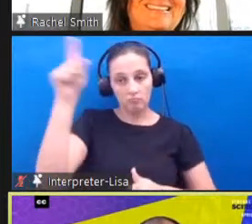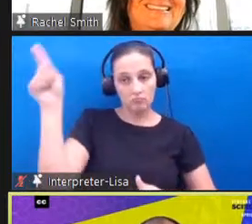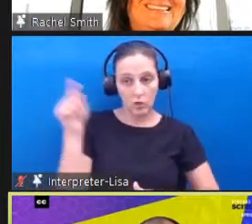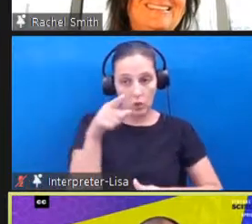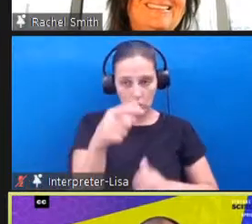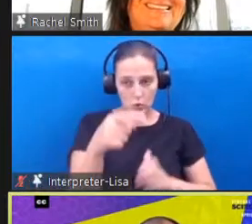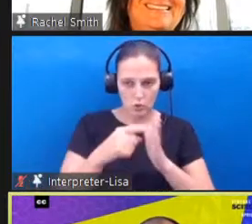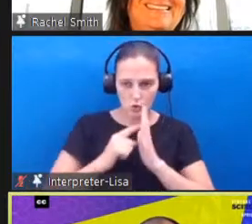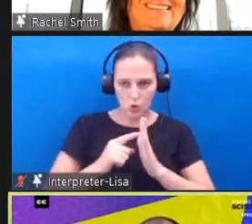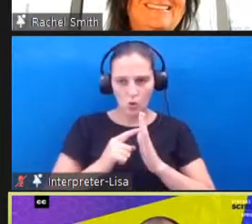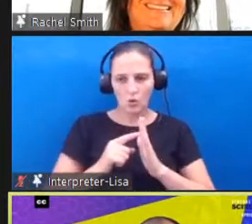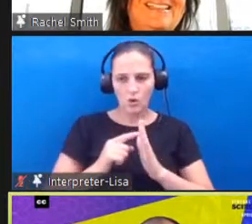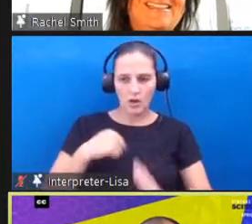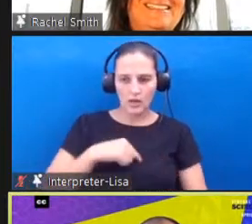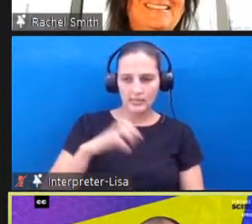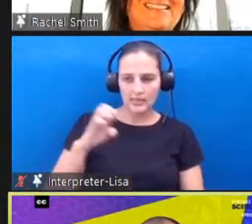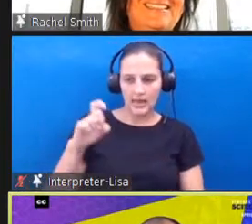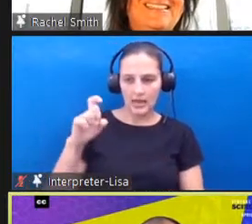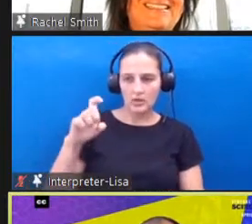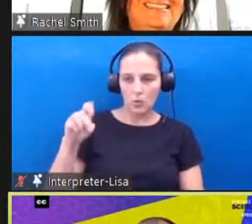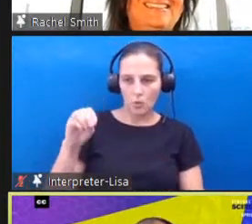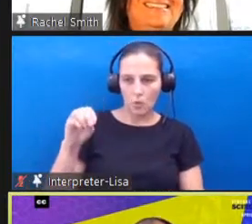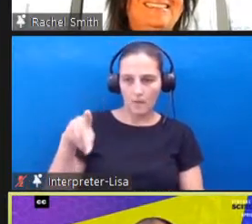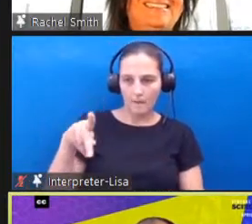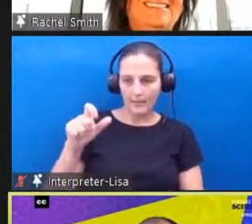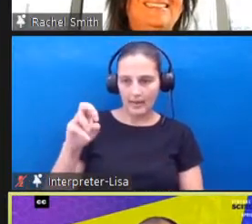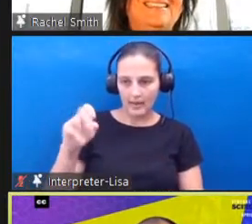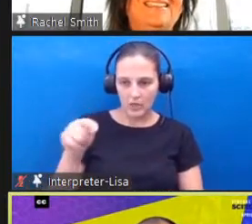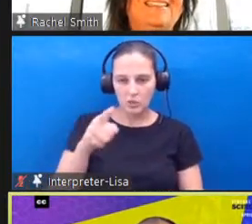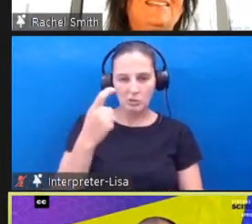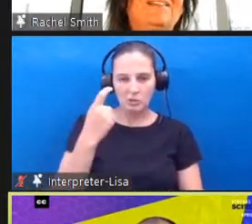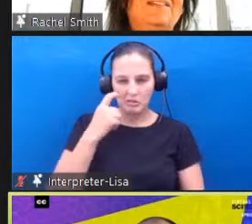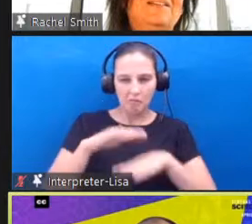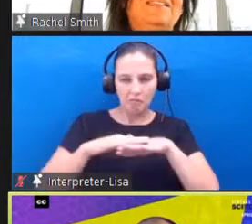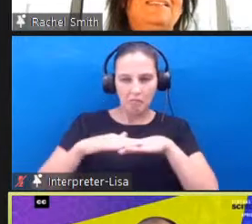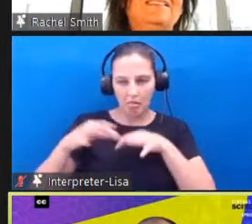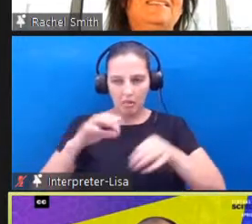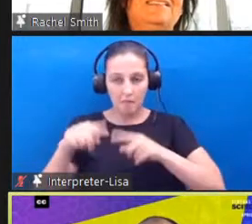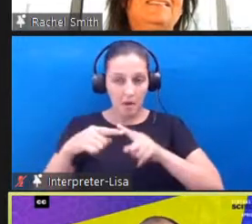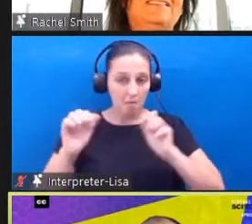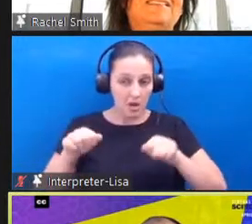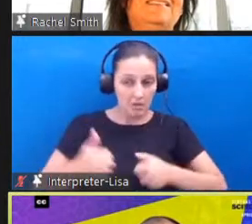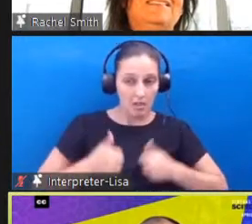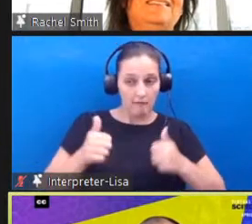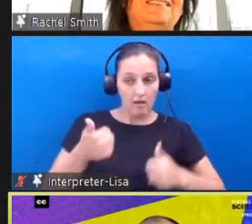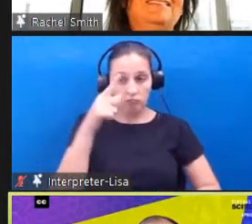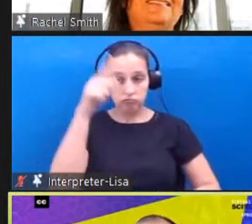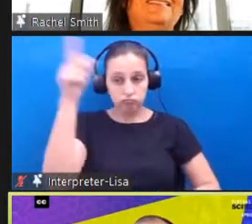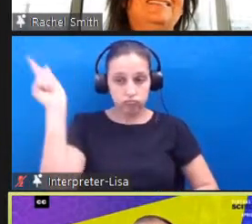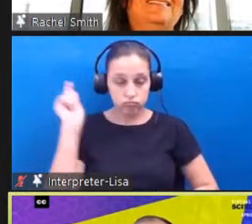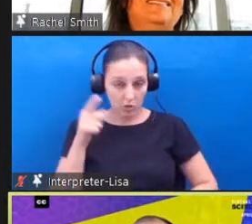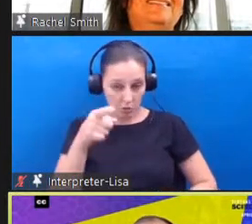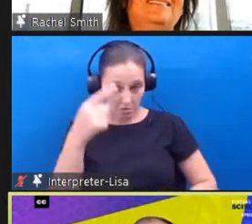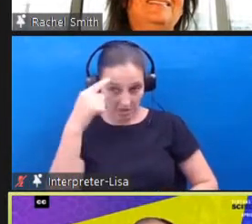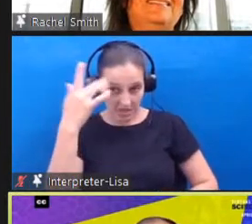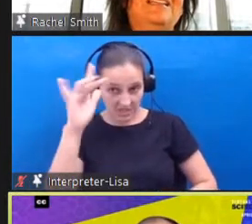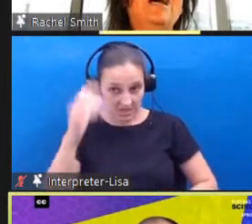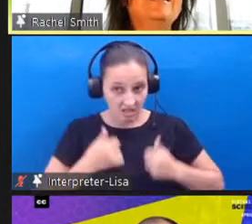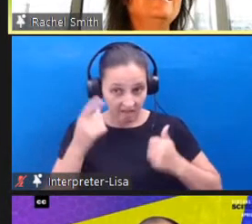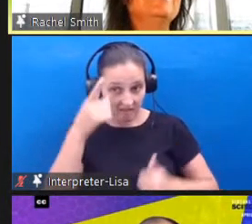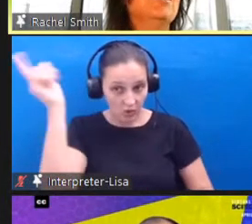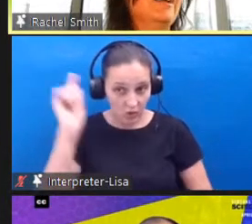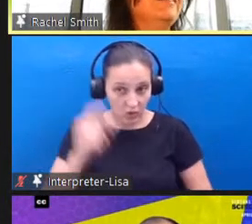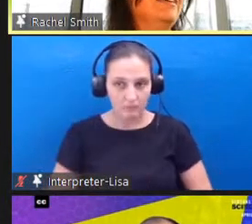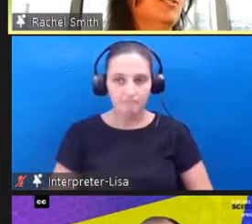those exoplanets, and you talked to us a little bit about the probabilities. Is intelligent life out there?